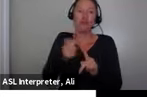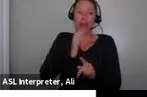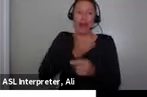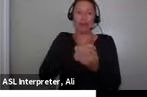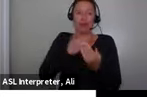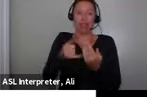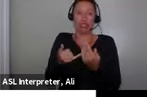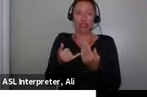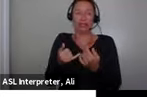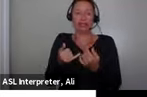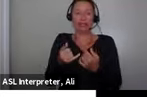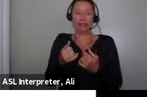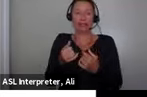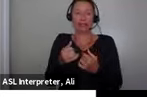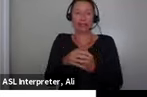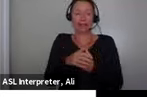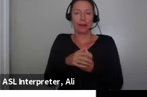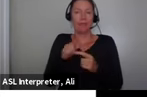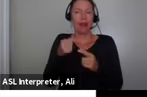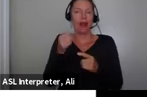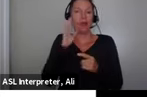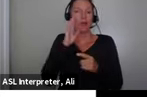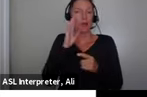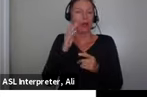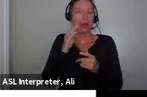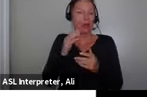direct that question to